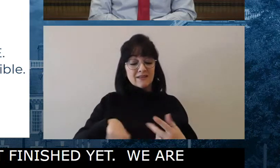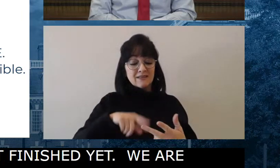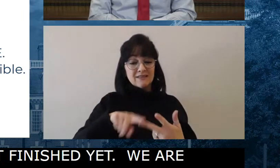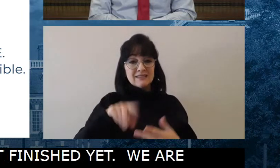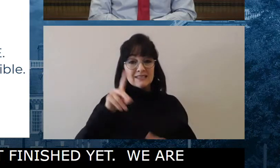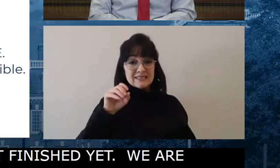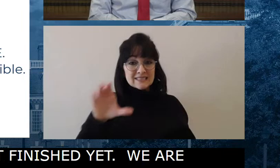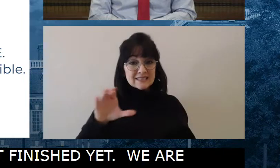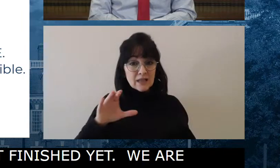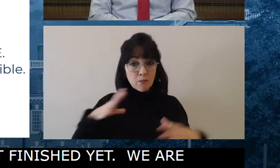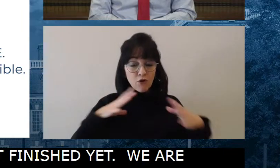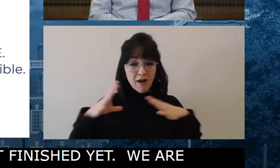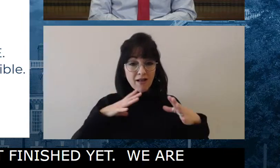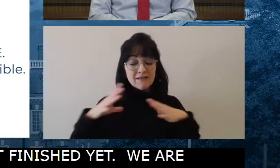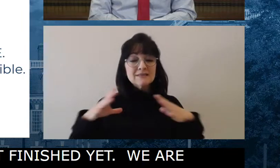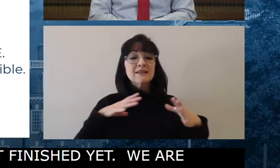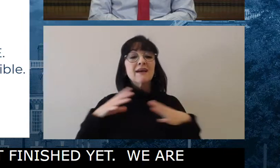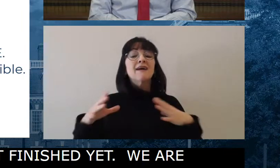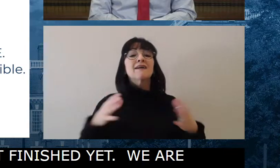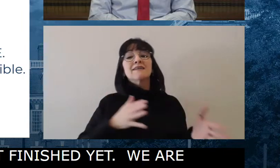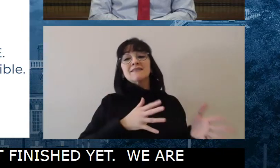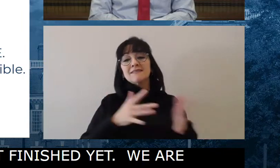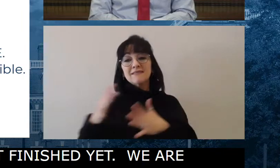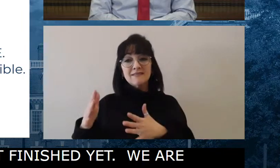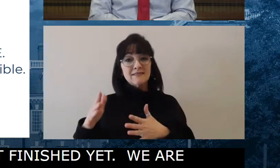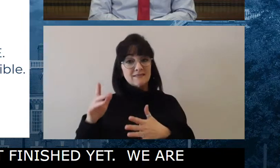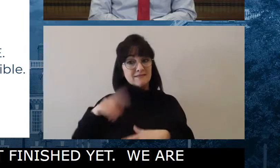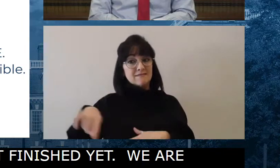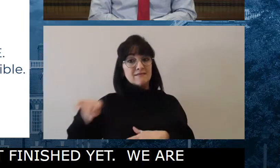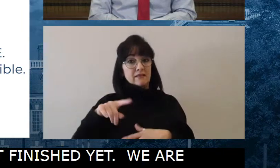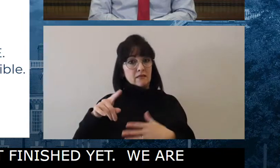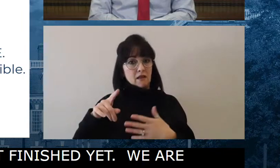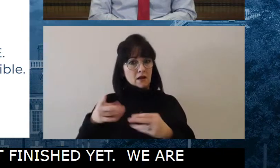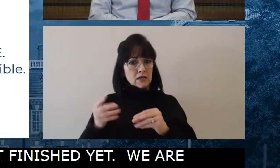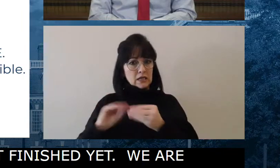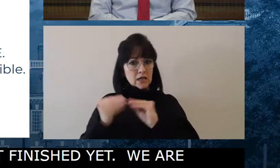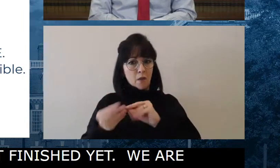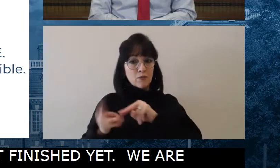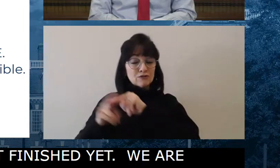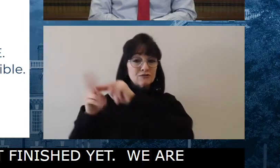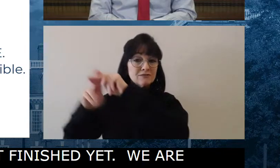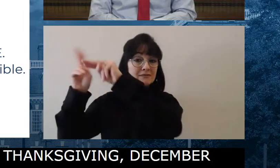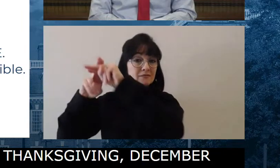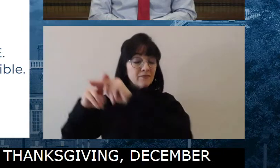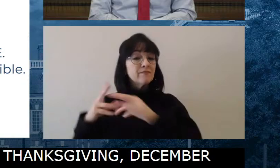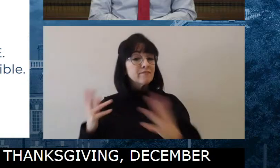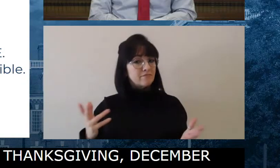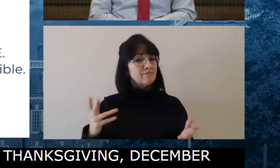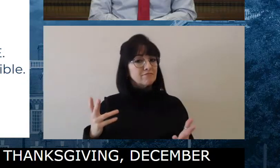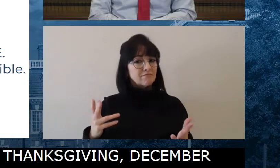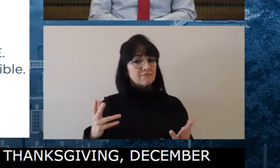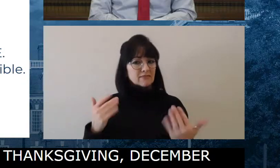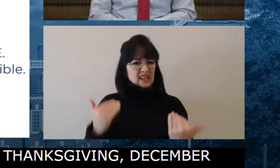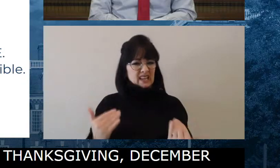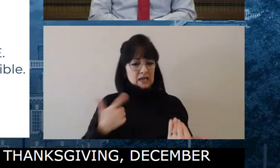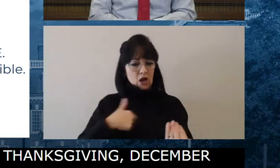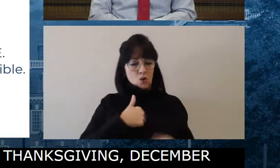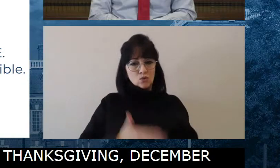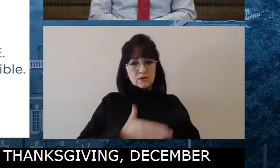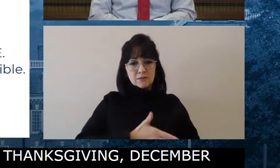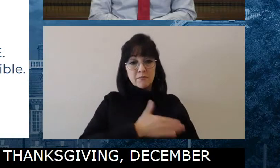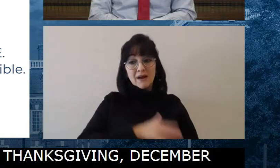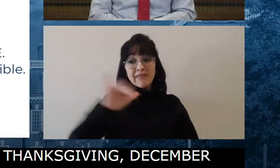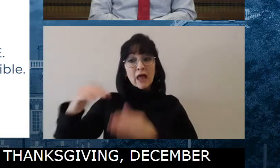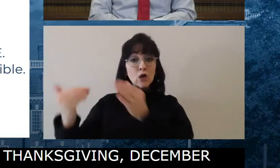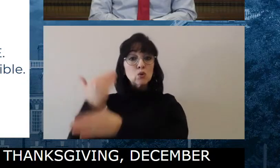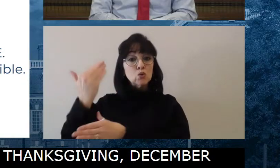We're on the other side of the peak, God willing. We haven't seen too much of the variant. We're worried, concerned about that. We're making